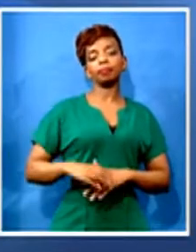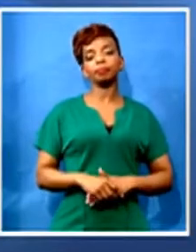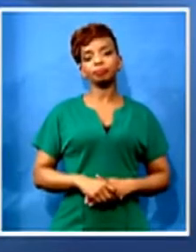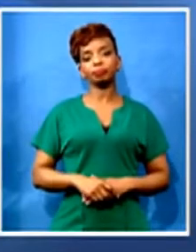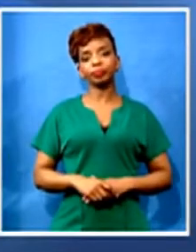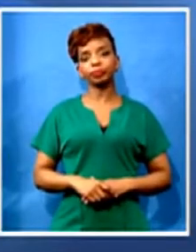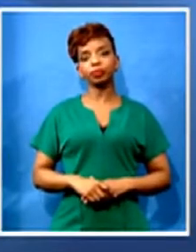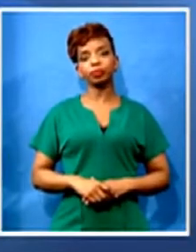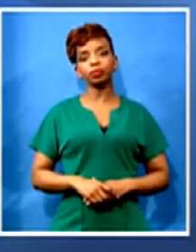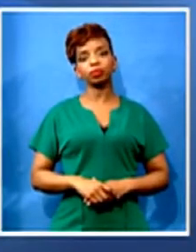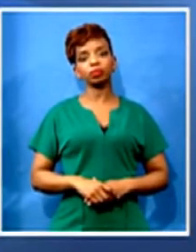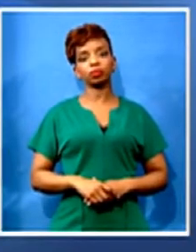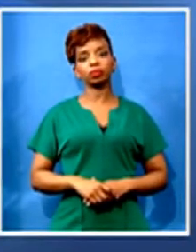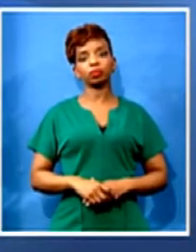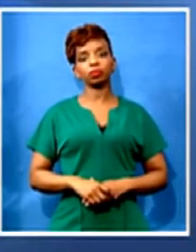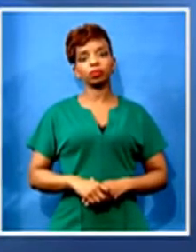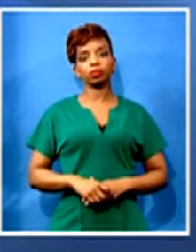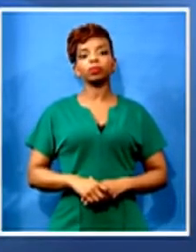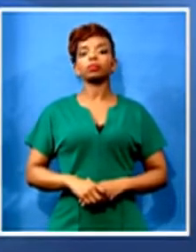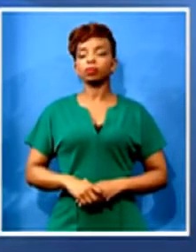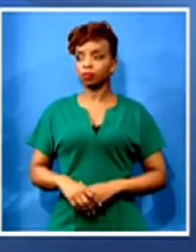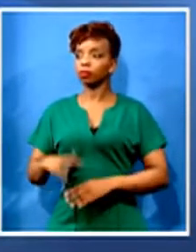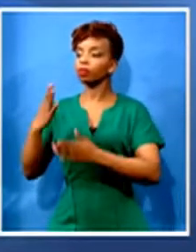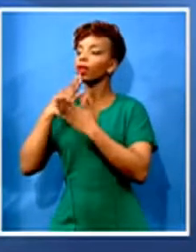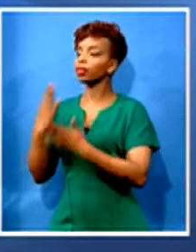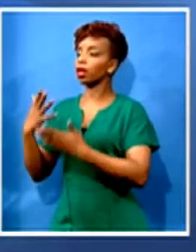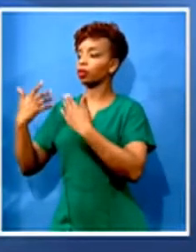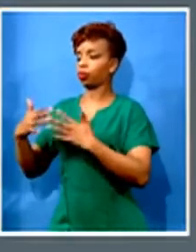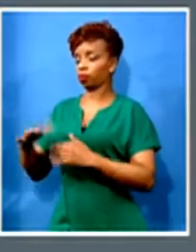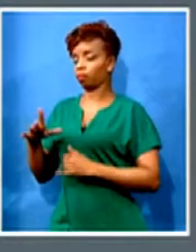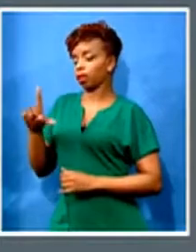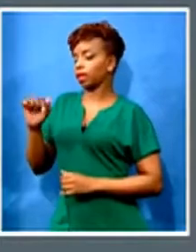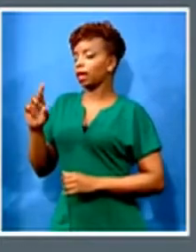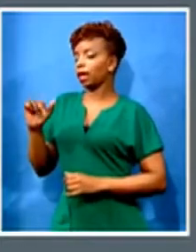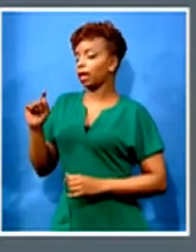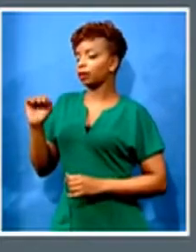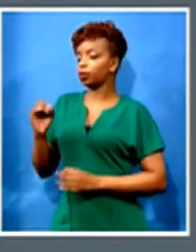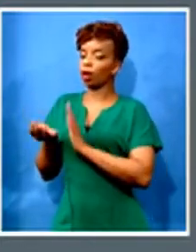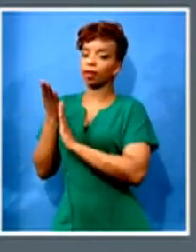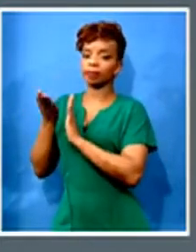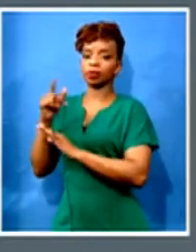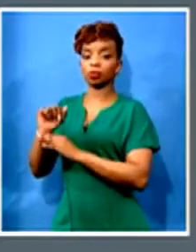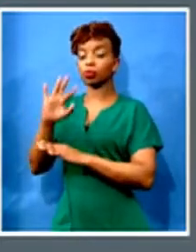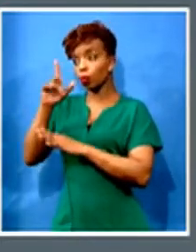Thank you so much for that update, Lerato. We'll be following to see what happens. Hope to speak to you again in a bit.